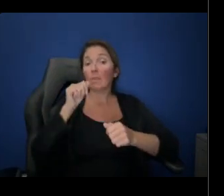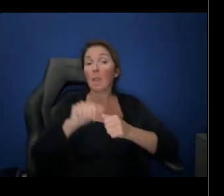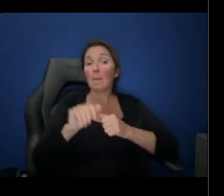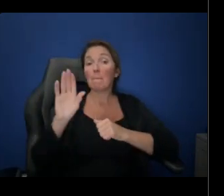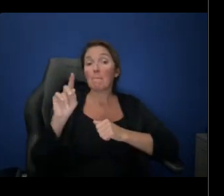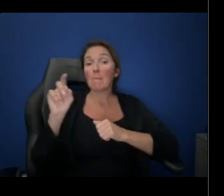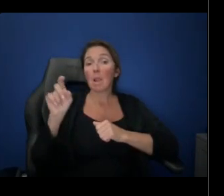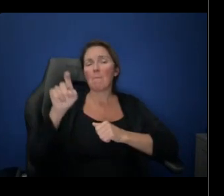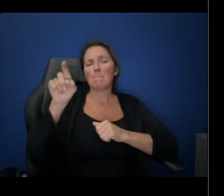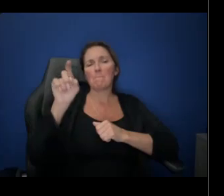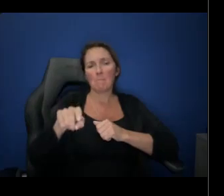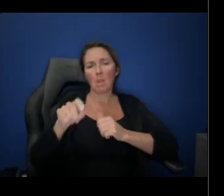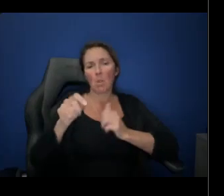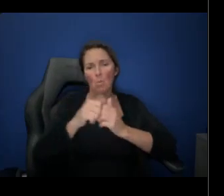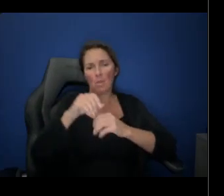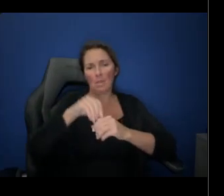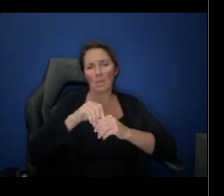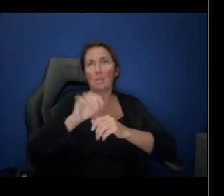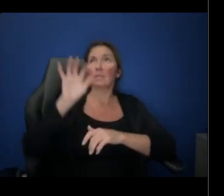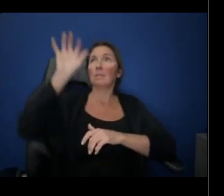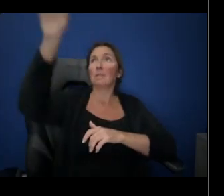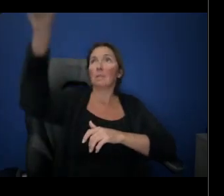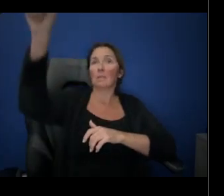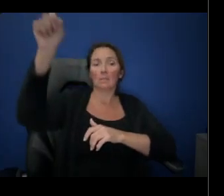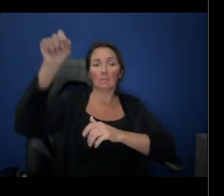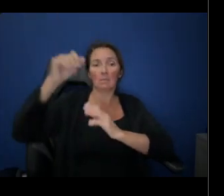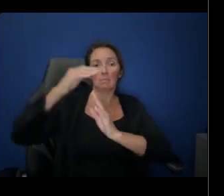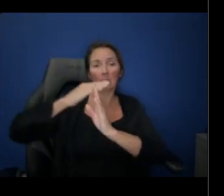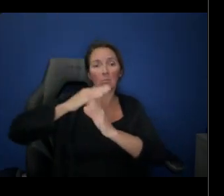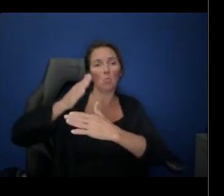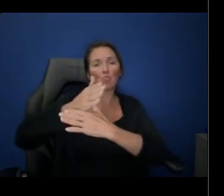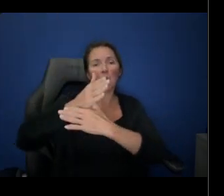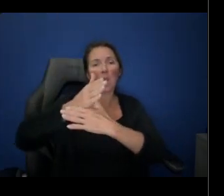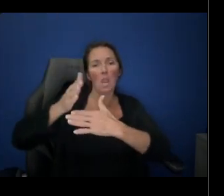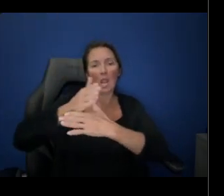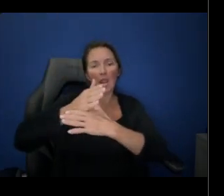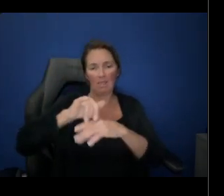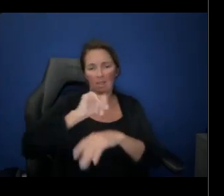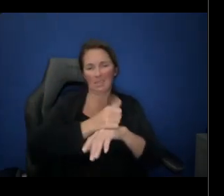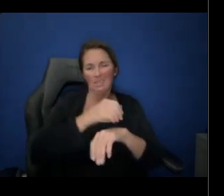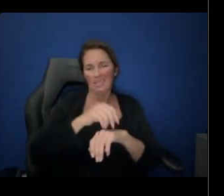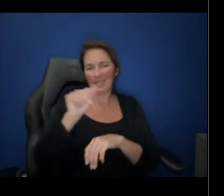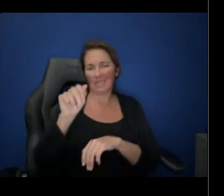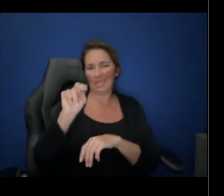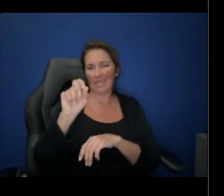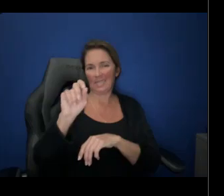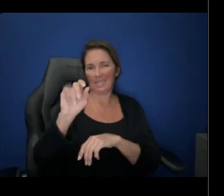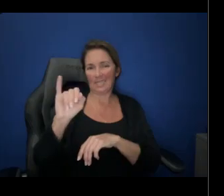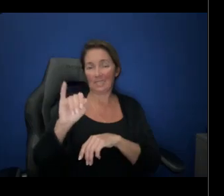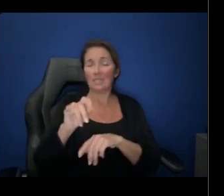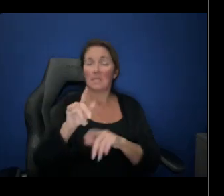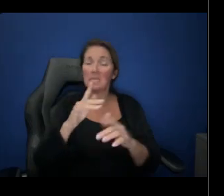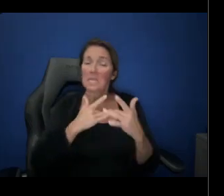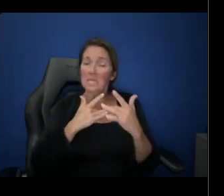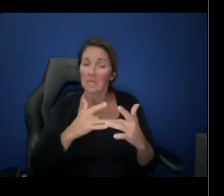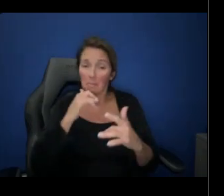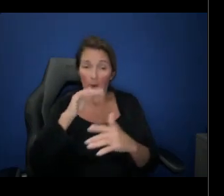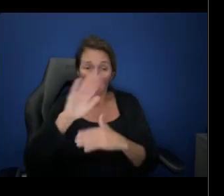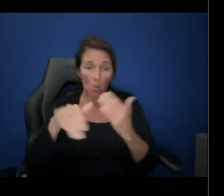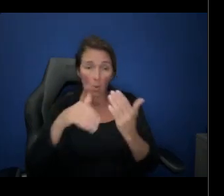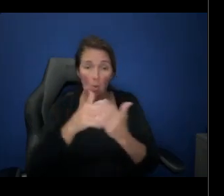Mailboxes must be within reach ranges established in ANSI. Although typically not all